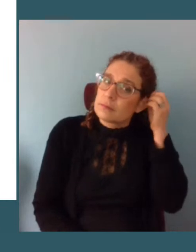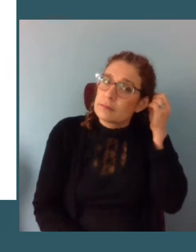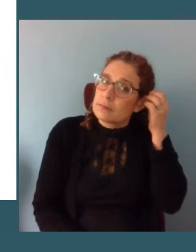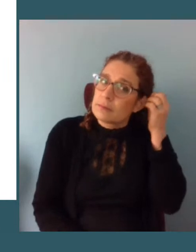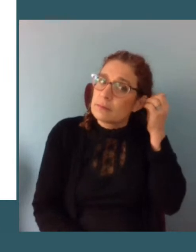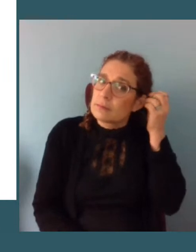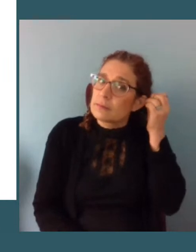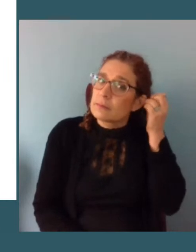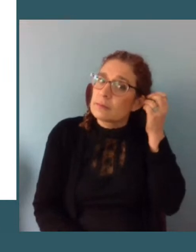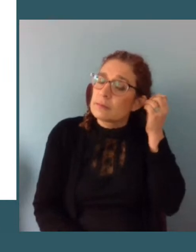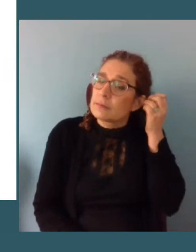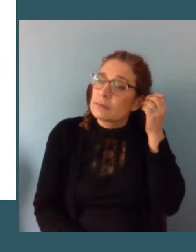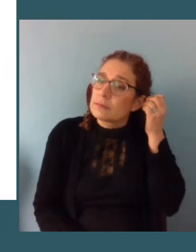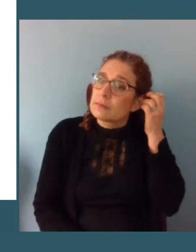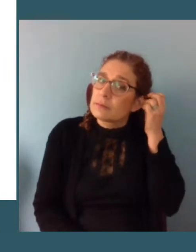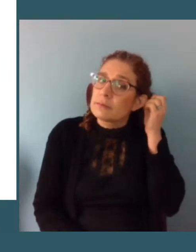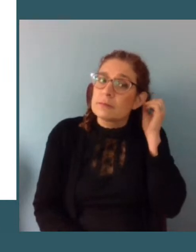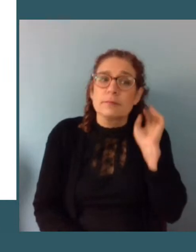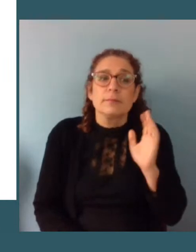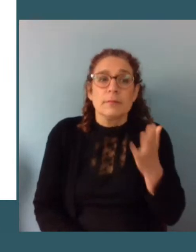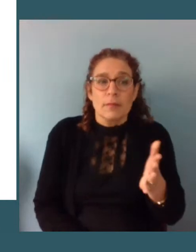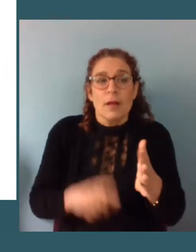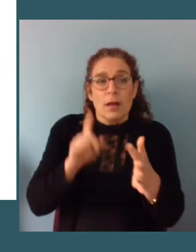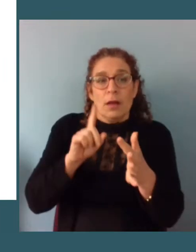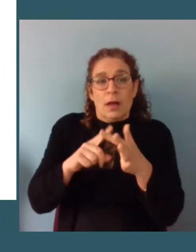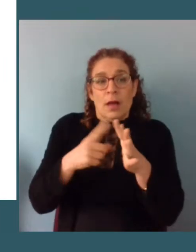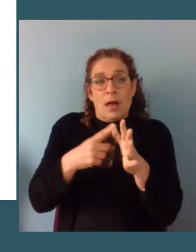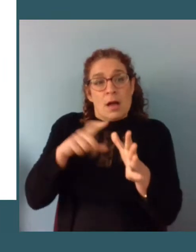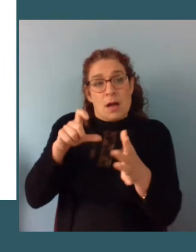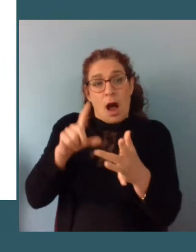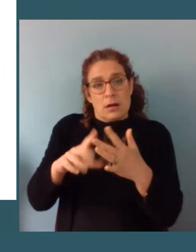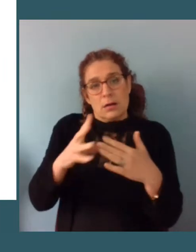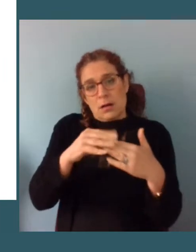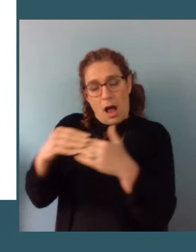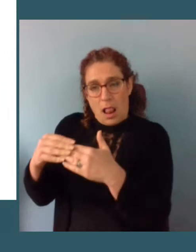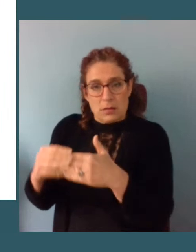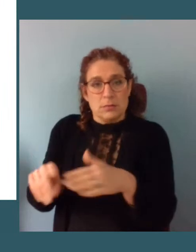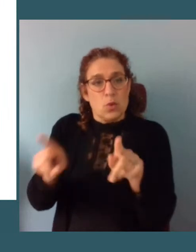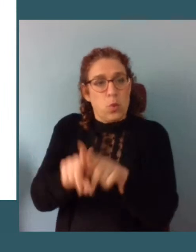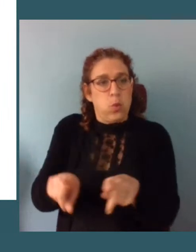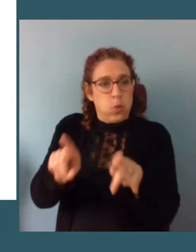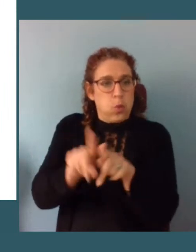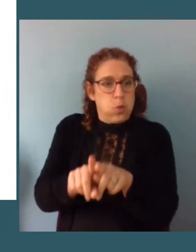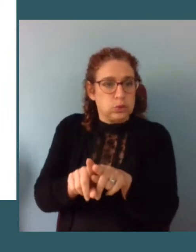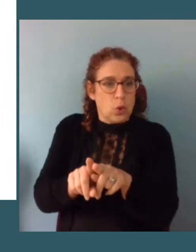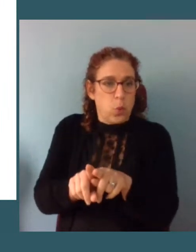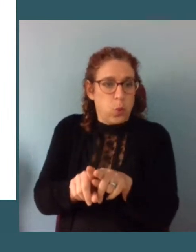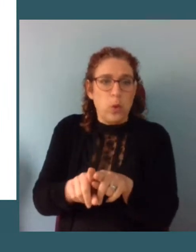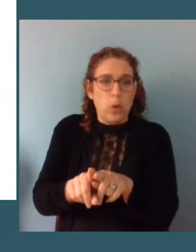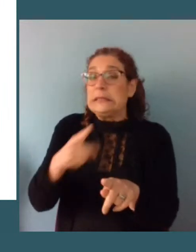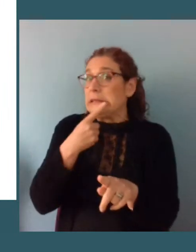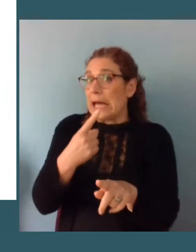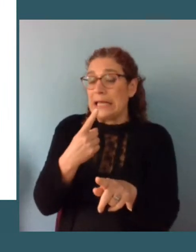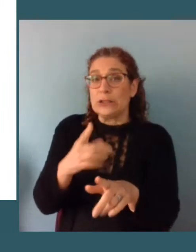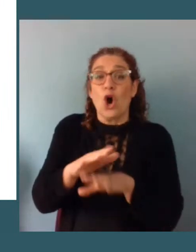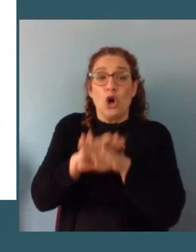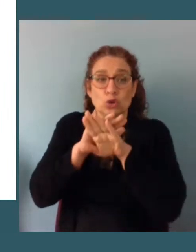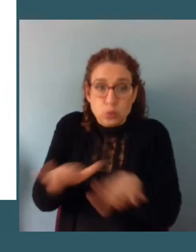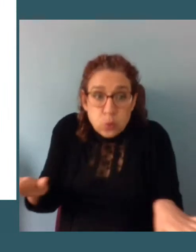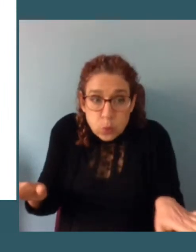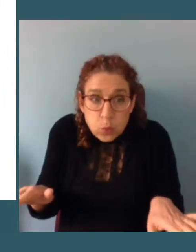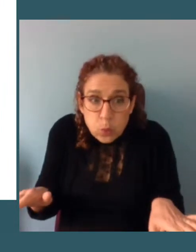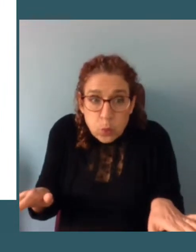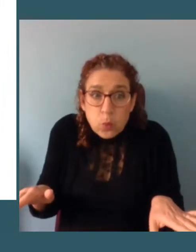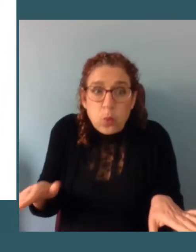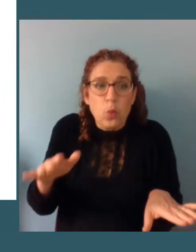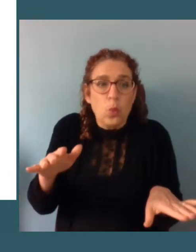So the AllergyUK guidelines also suggest against the following. So avoiding any